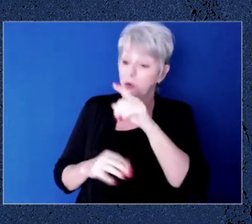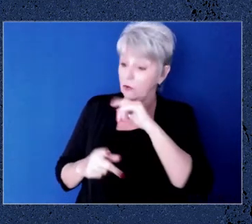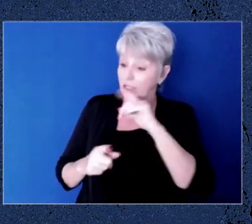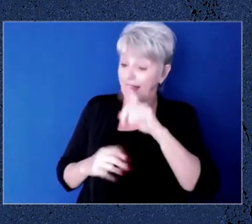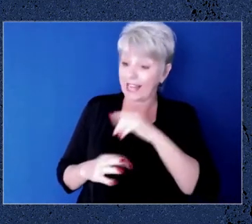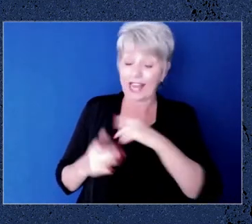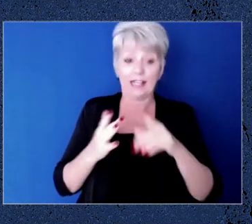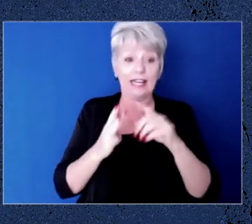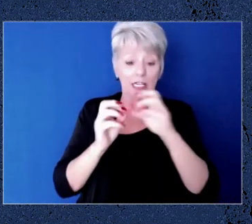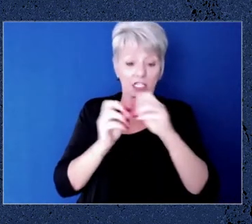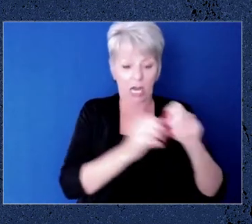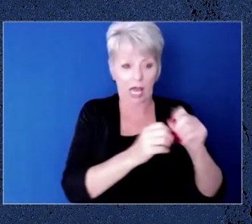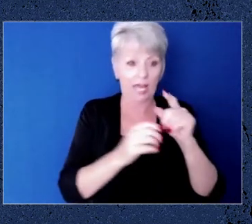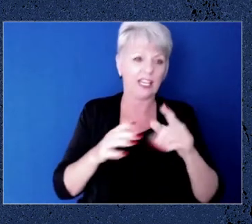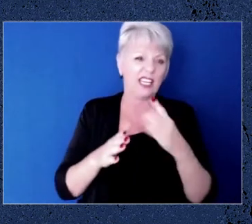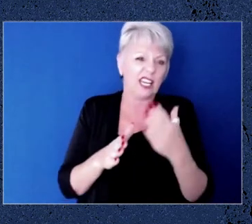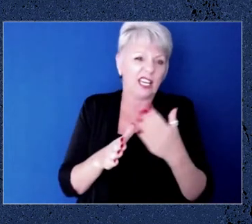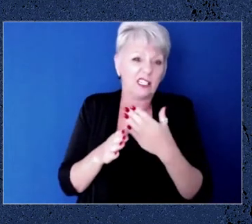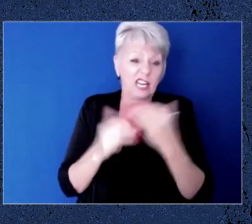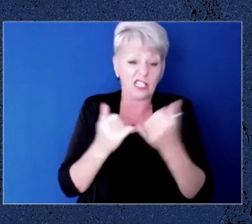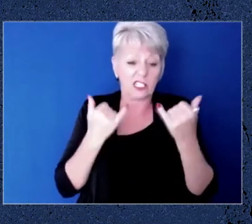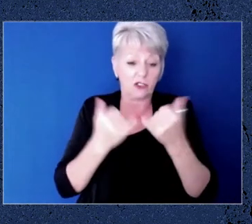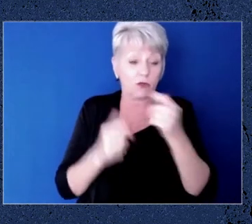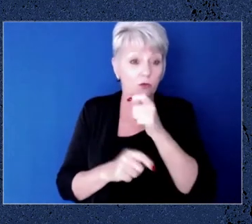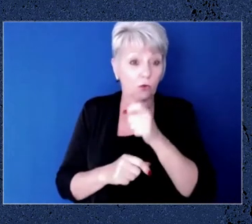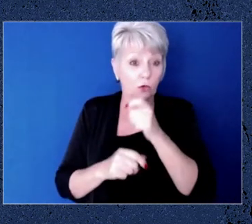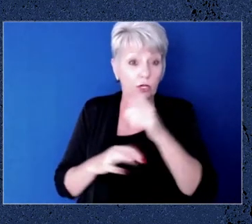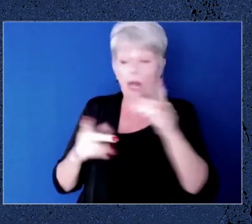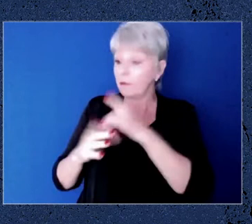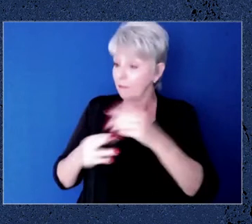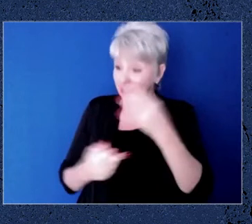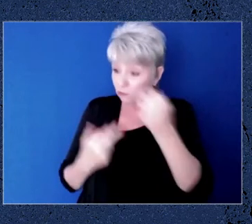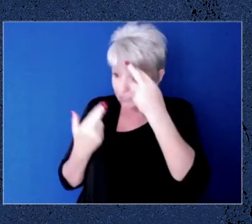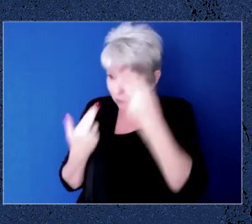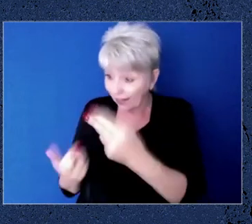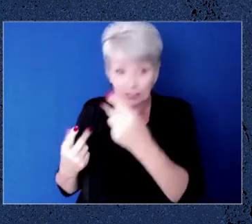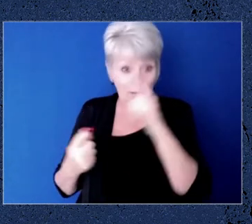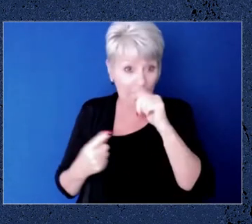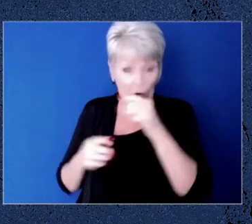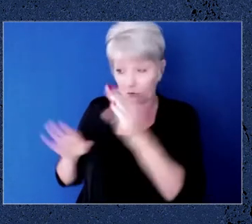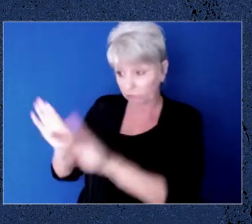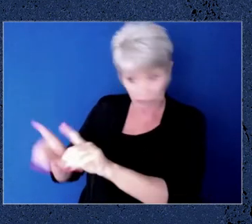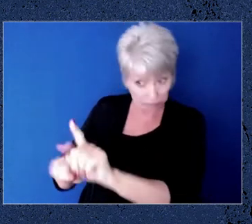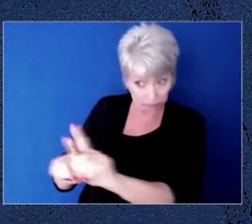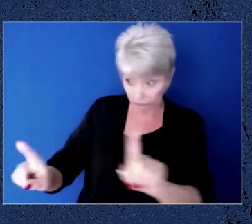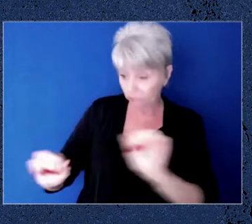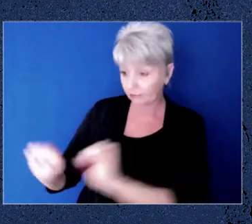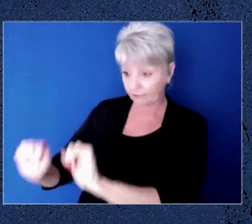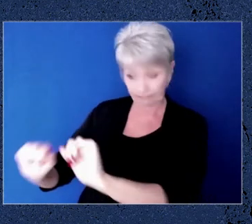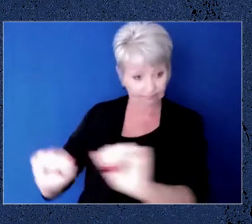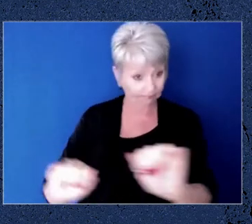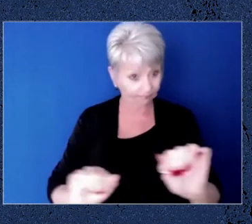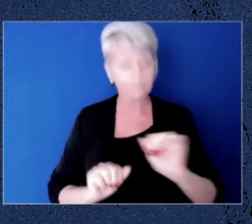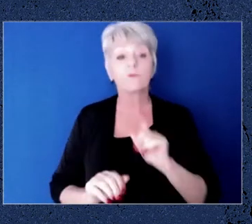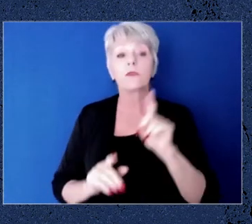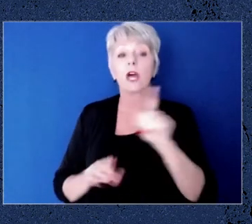means slowly and with respect. And it's the underlying philosophy of Wiradjuri people. And there are similar philosophies all over, you know, different countries. And it's just slowly